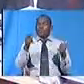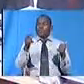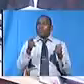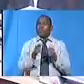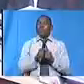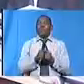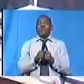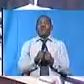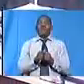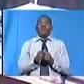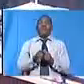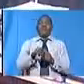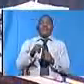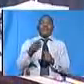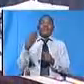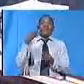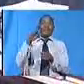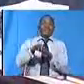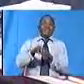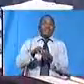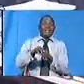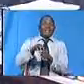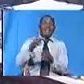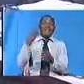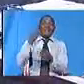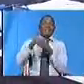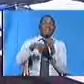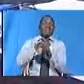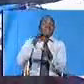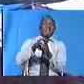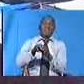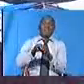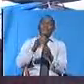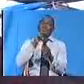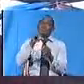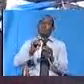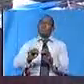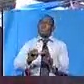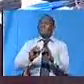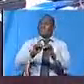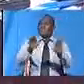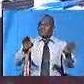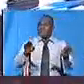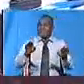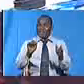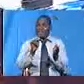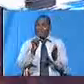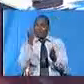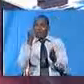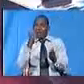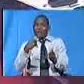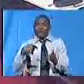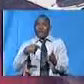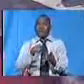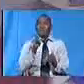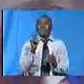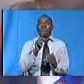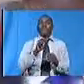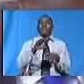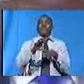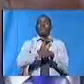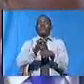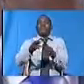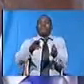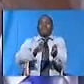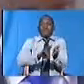most transparent election. And that is understandable because of the biometric register.